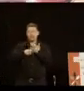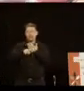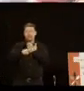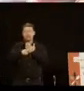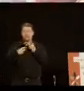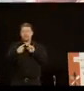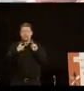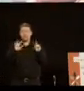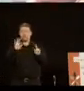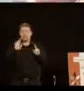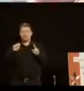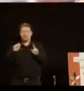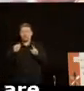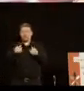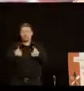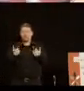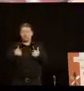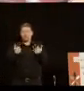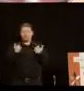Florida Youth Council members.